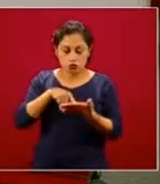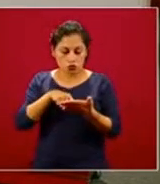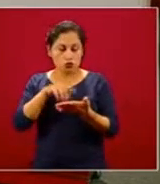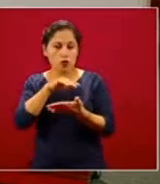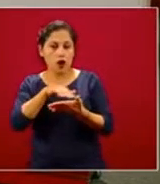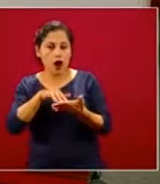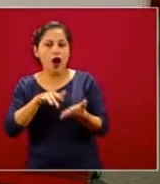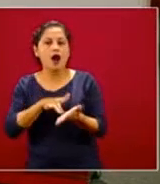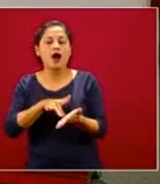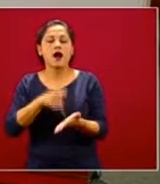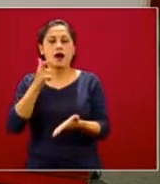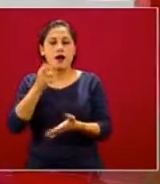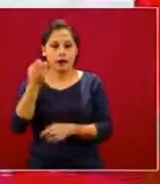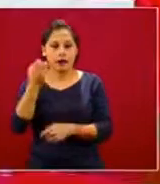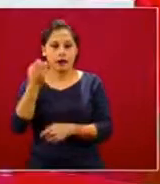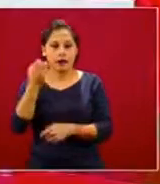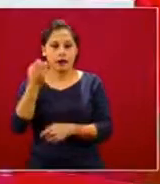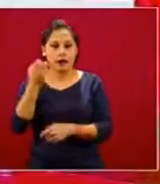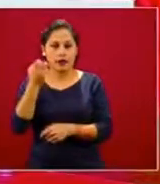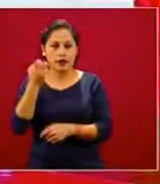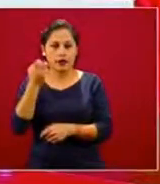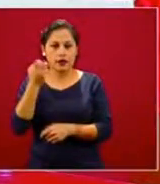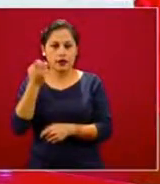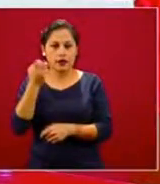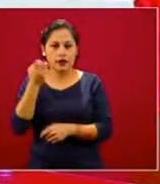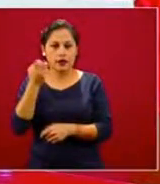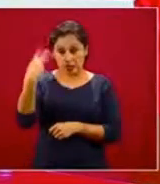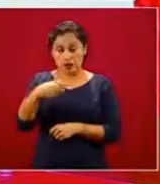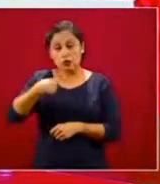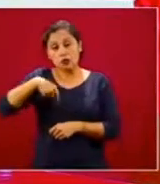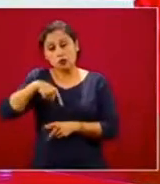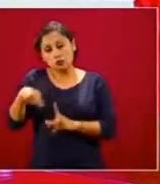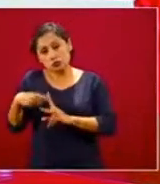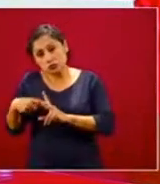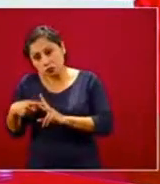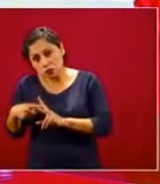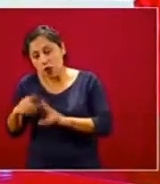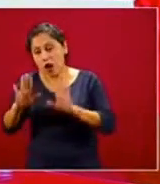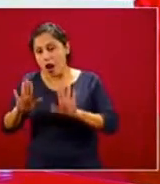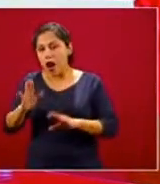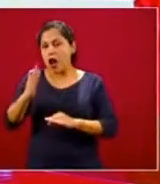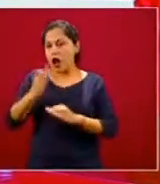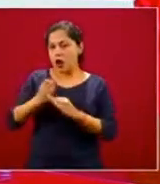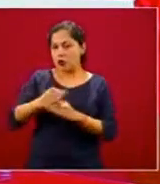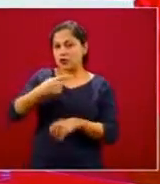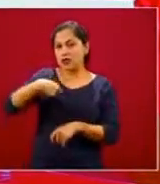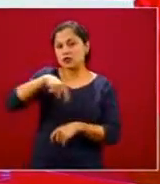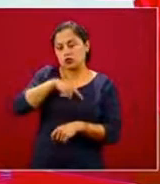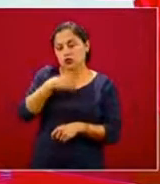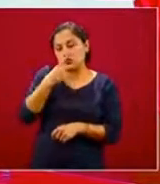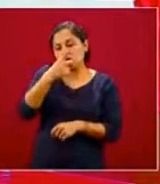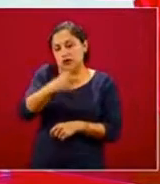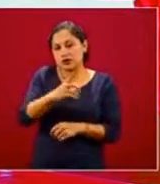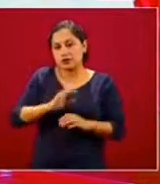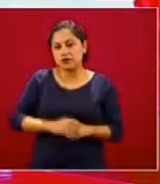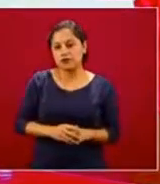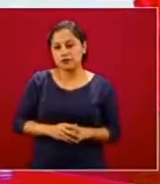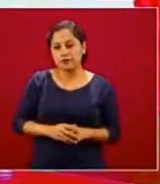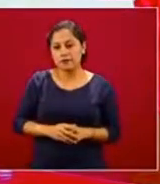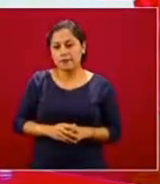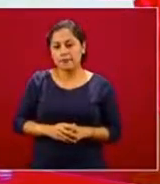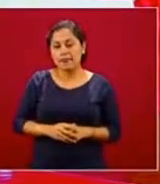So we decided to use that because that was the information that we had available. And we did something what we thought